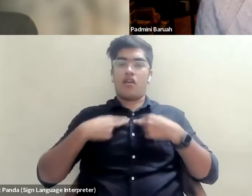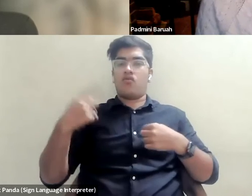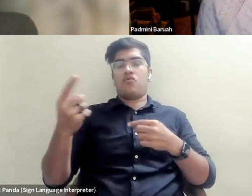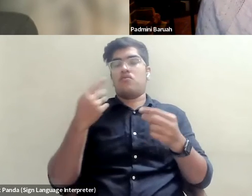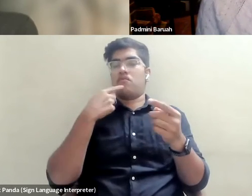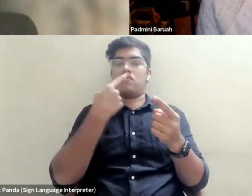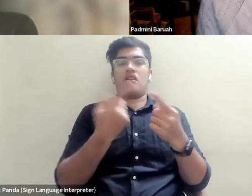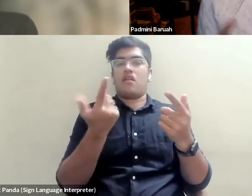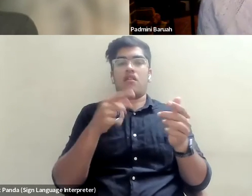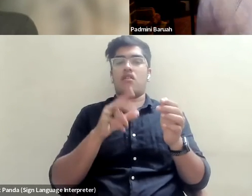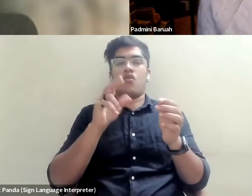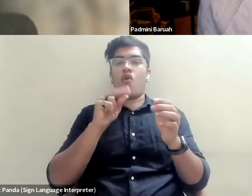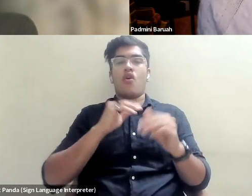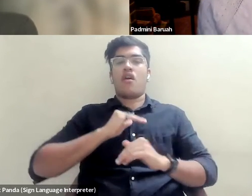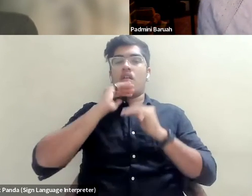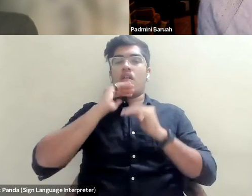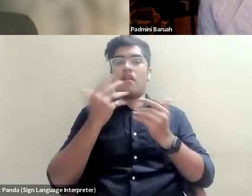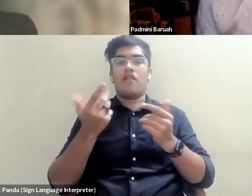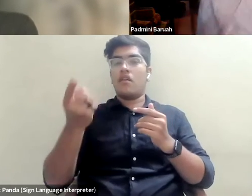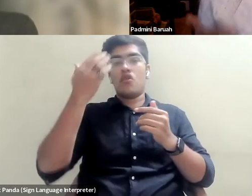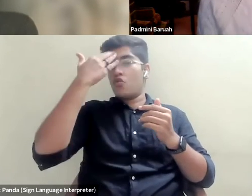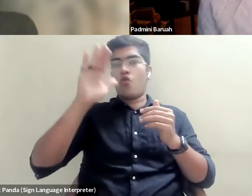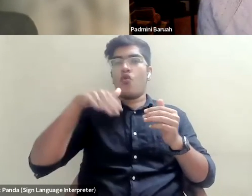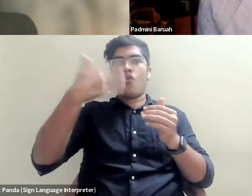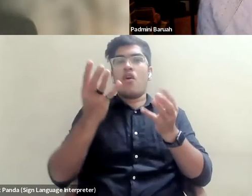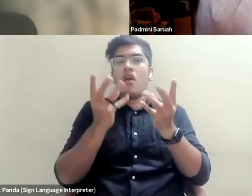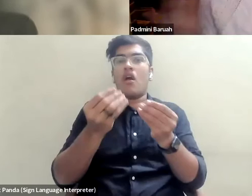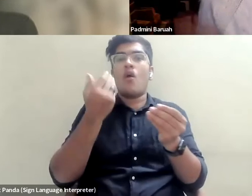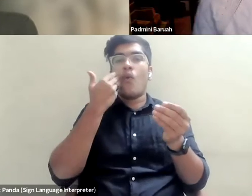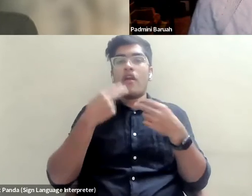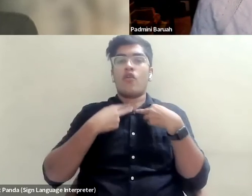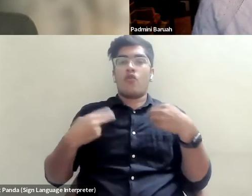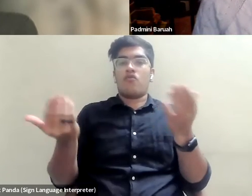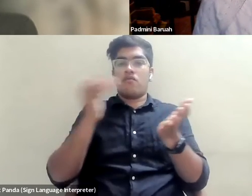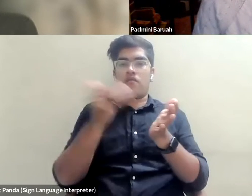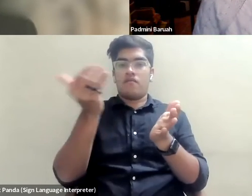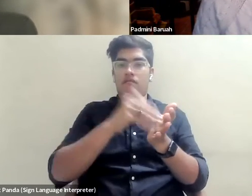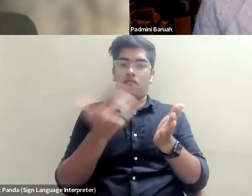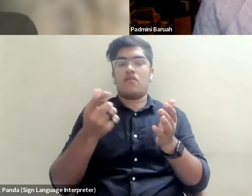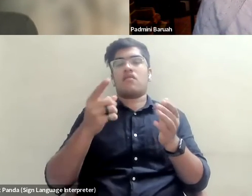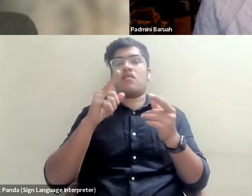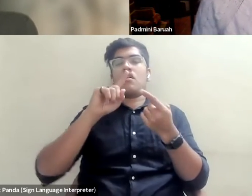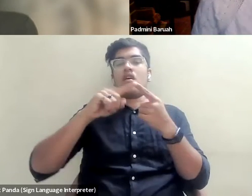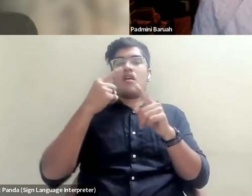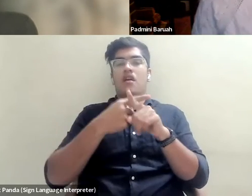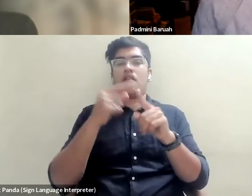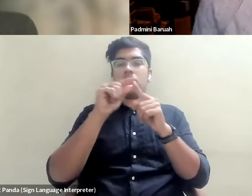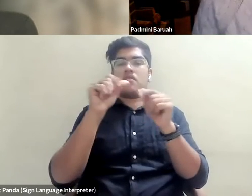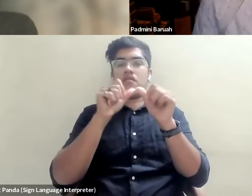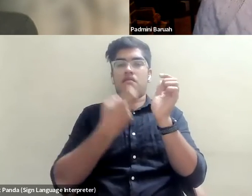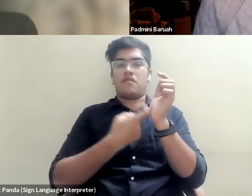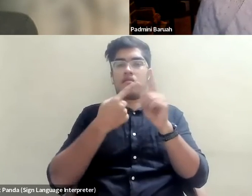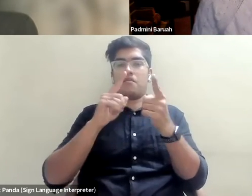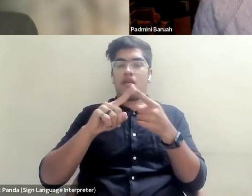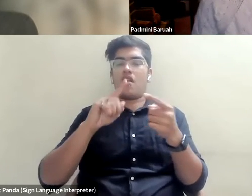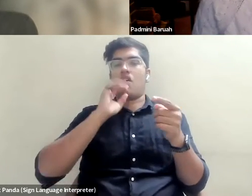not enough. And then when she didn't know the dates later to show up before court, so the court just filed an ex parte order. Ex parte orders are